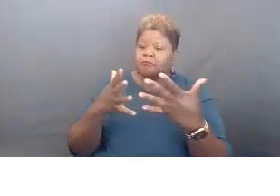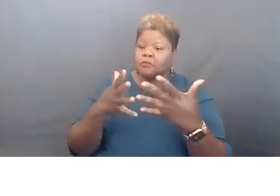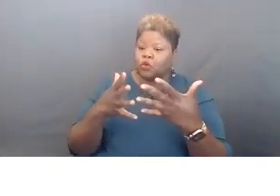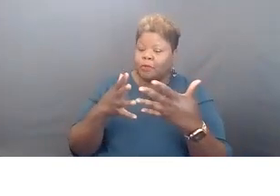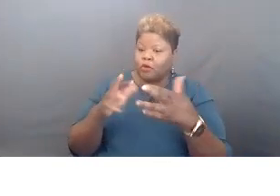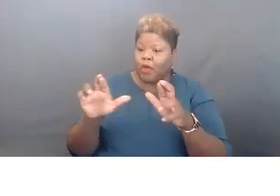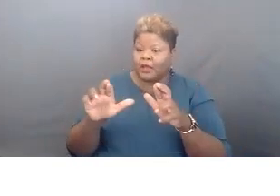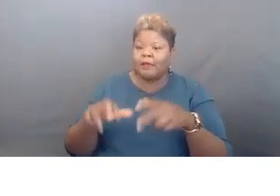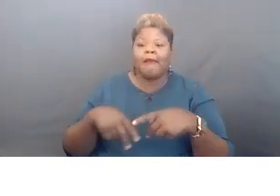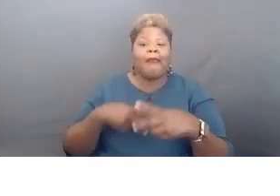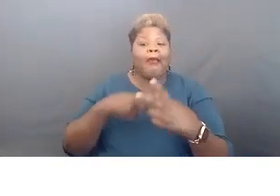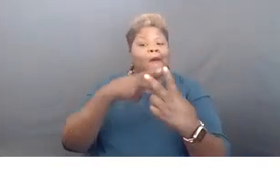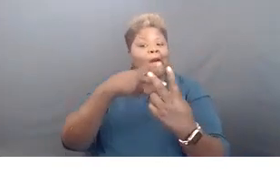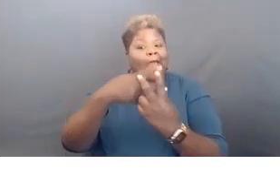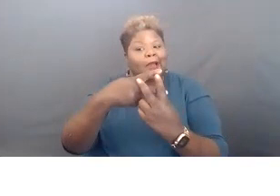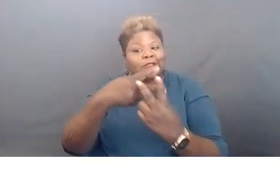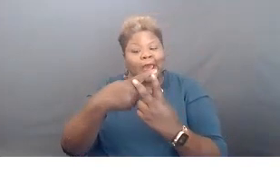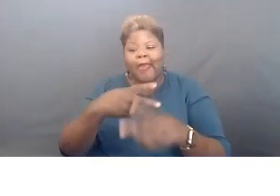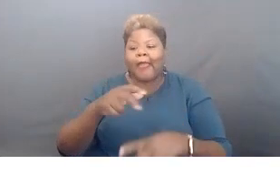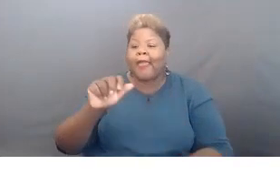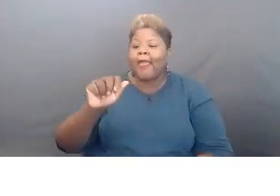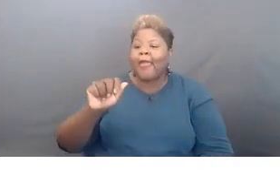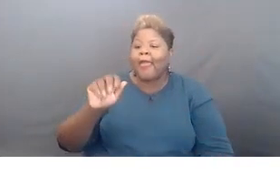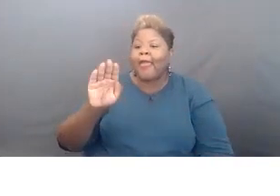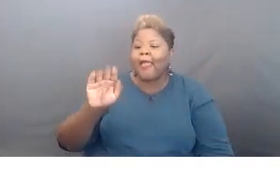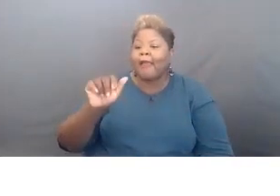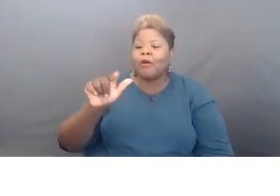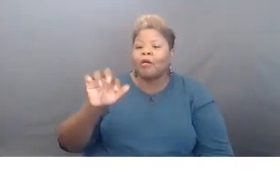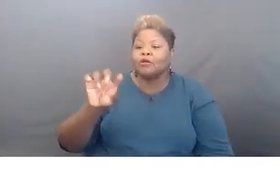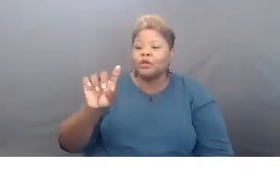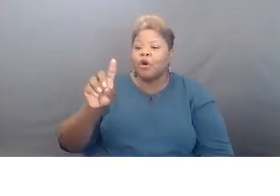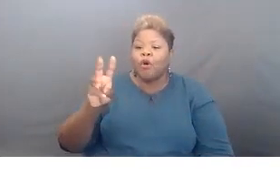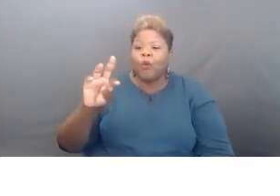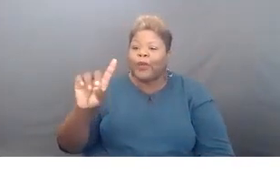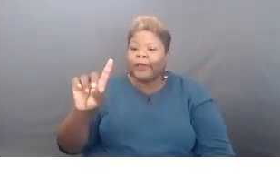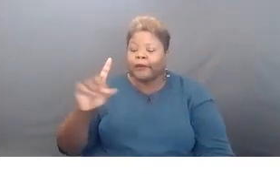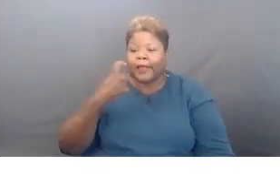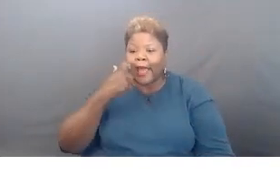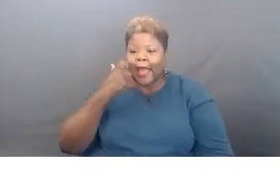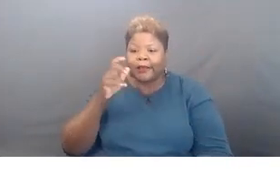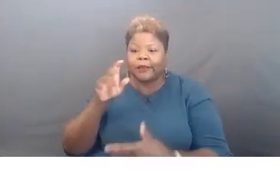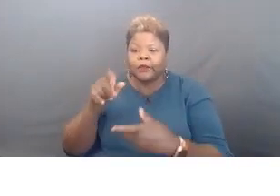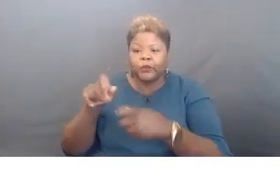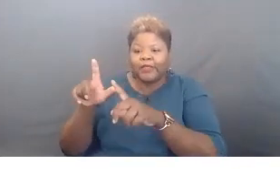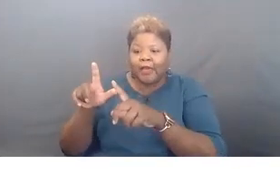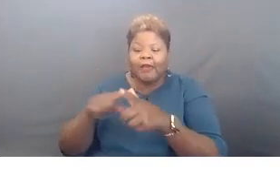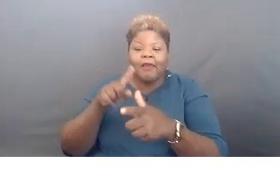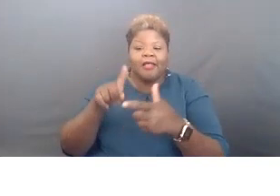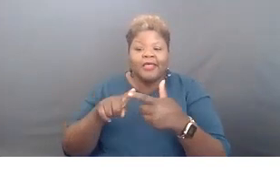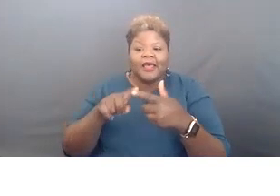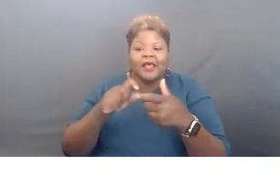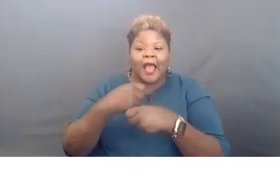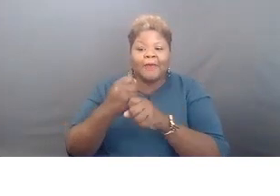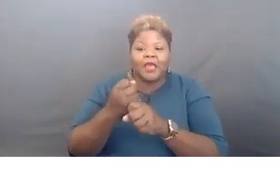the hashtag Ableds are weird a little while ago, and I created a couple